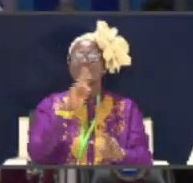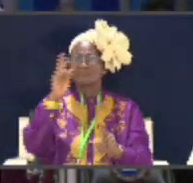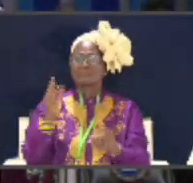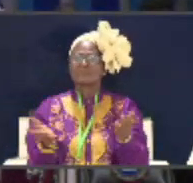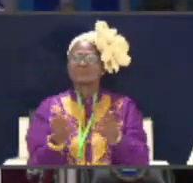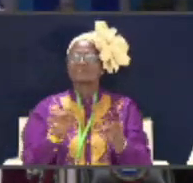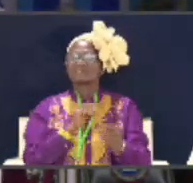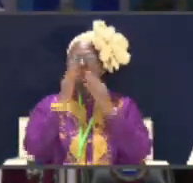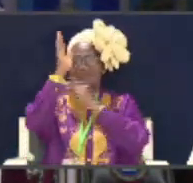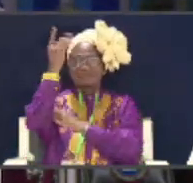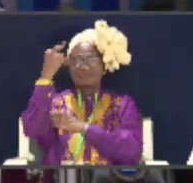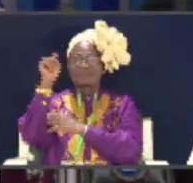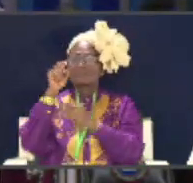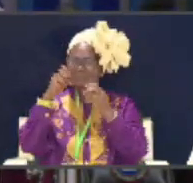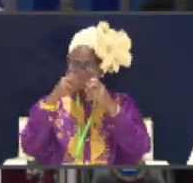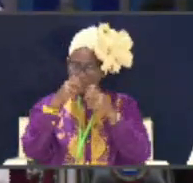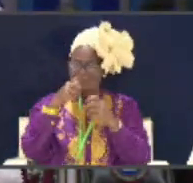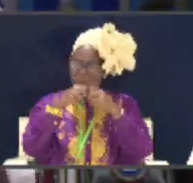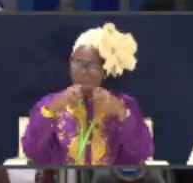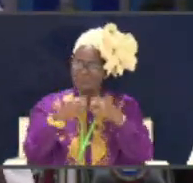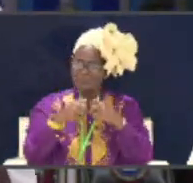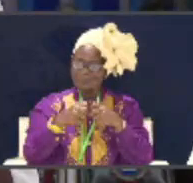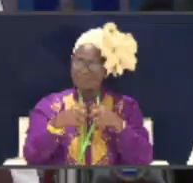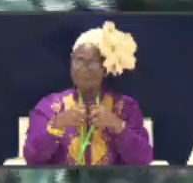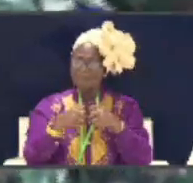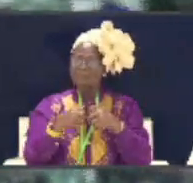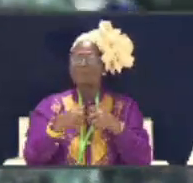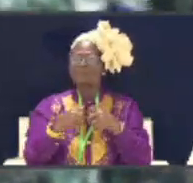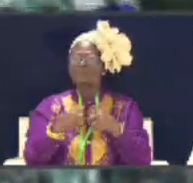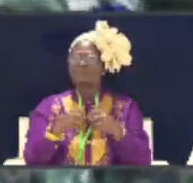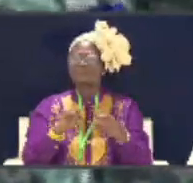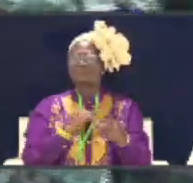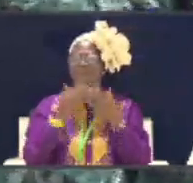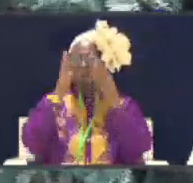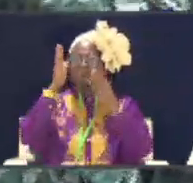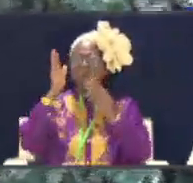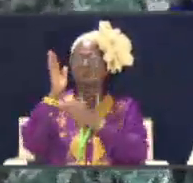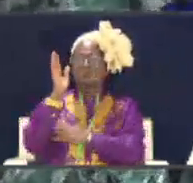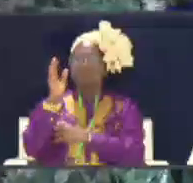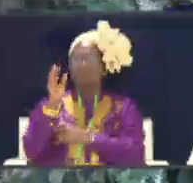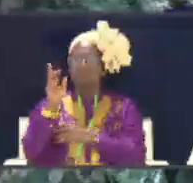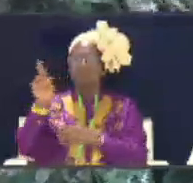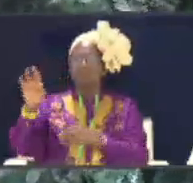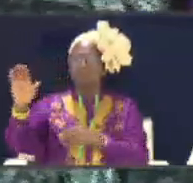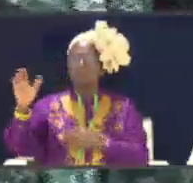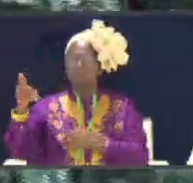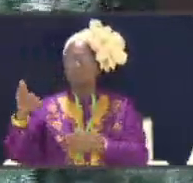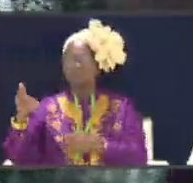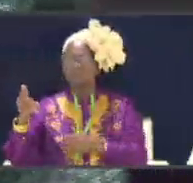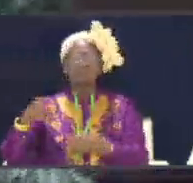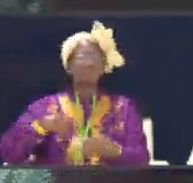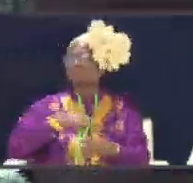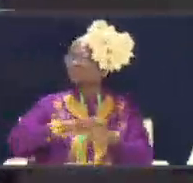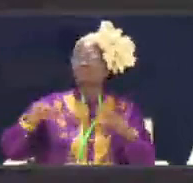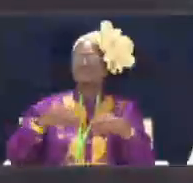electrical, the electronics. Thank God this time around we didn't even have much problem with any of them.